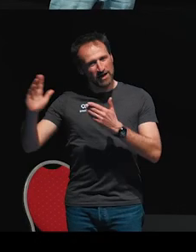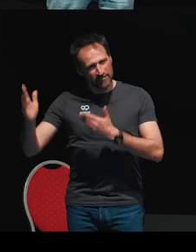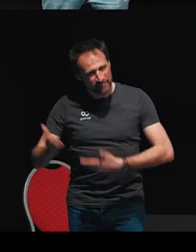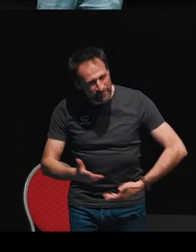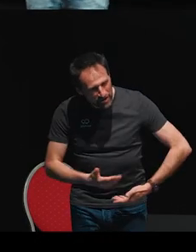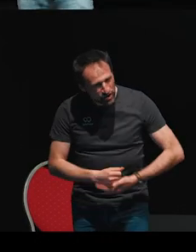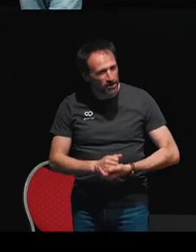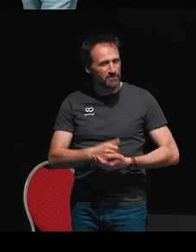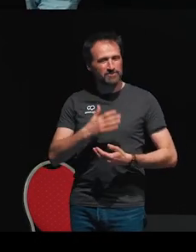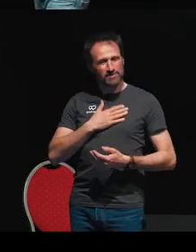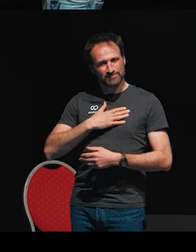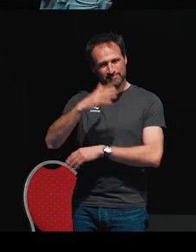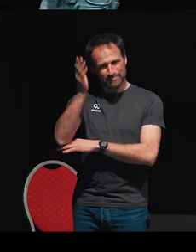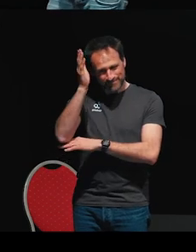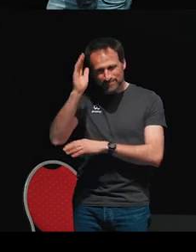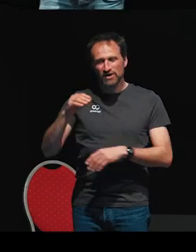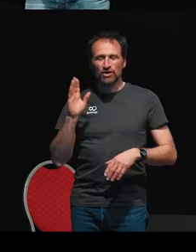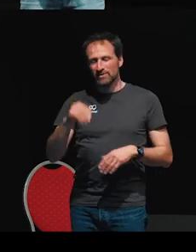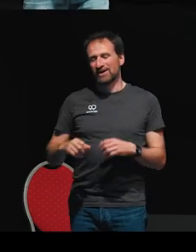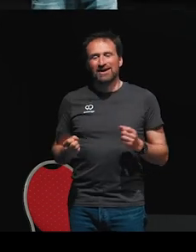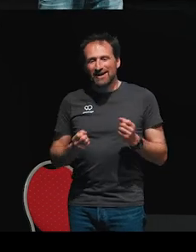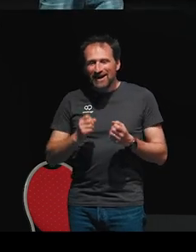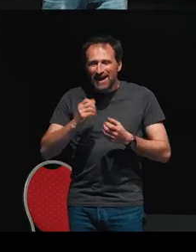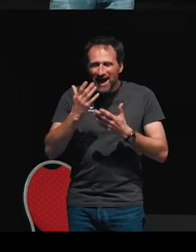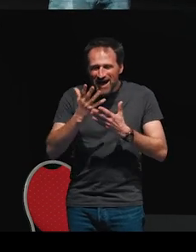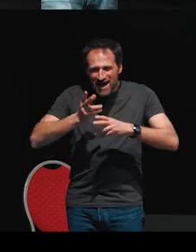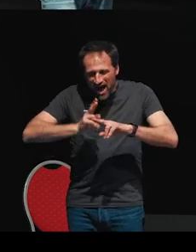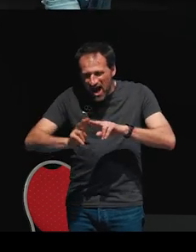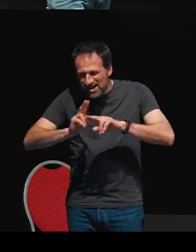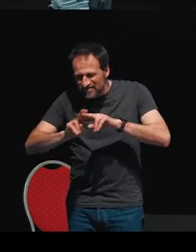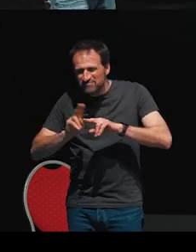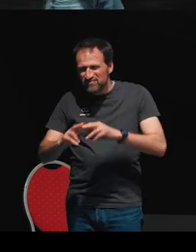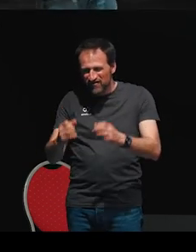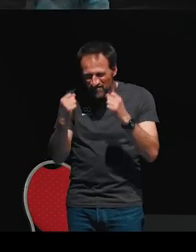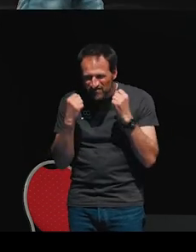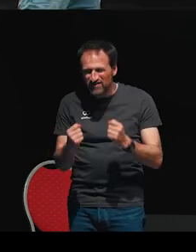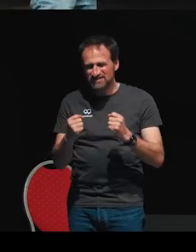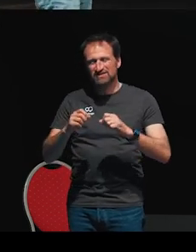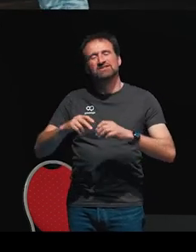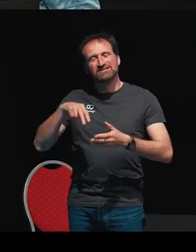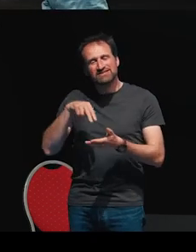Welcome everybody to my talk about crafting solid state management, a principle-based architecture.